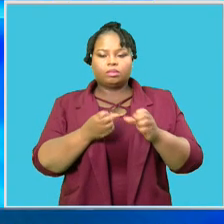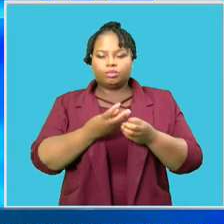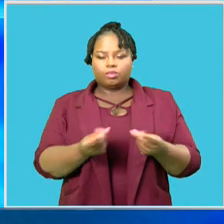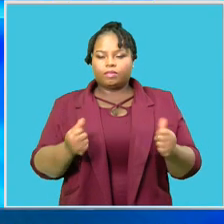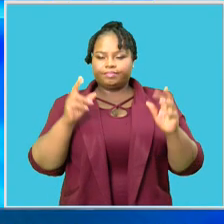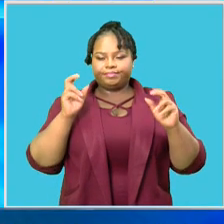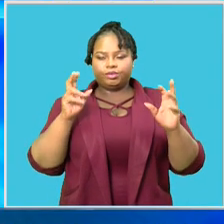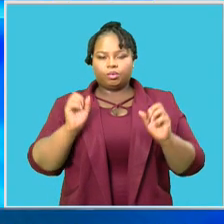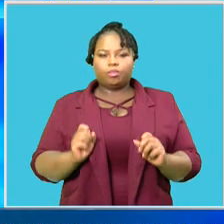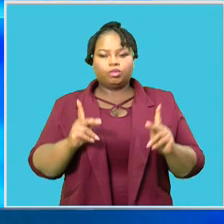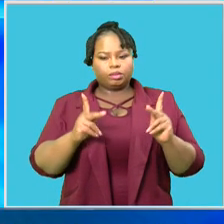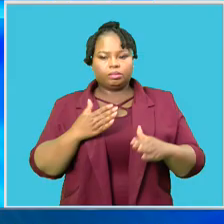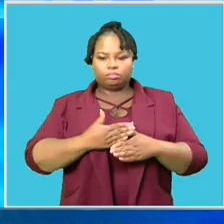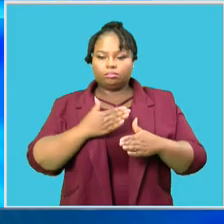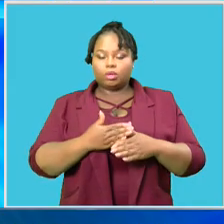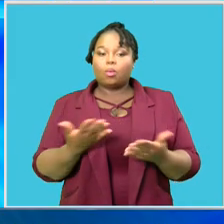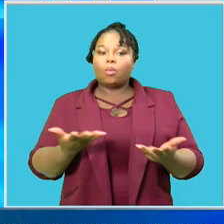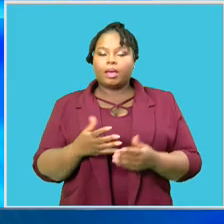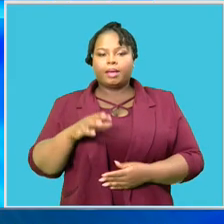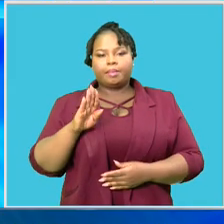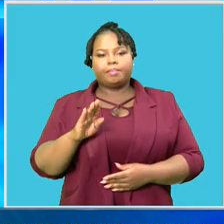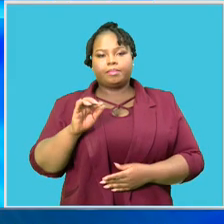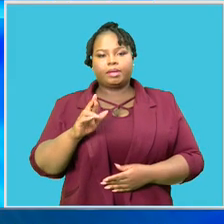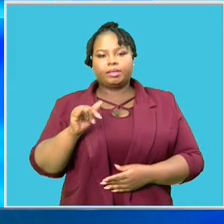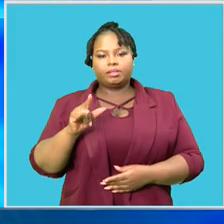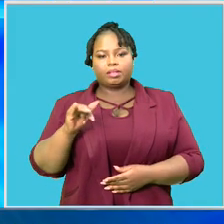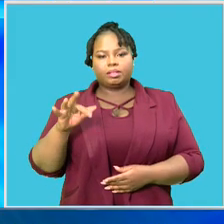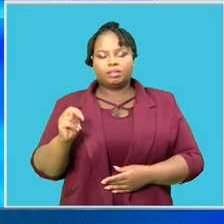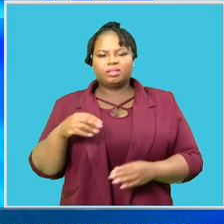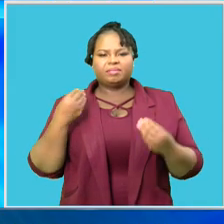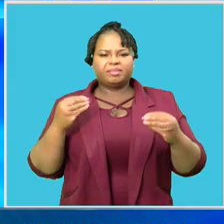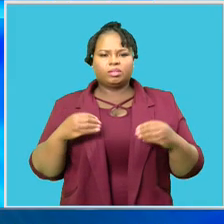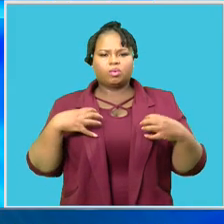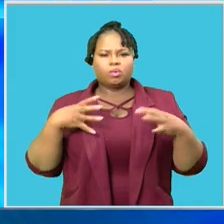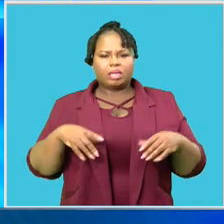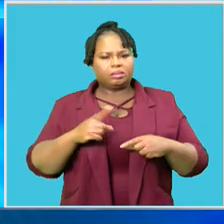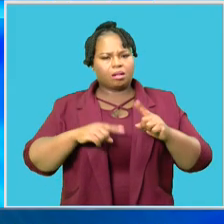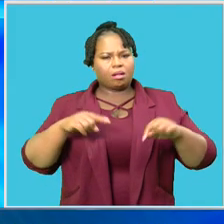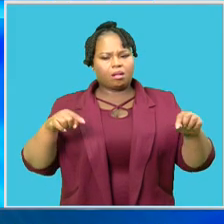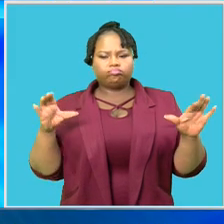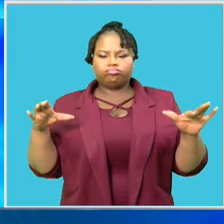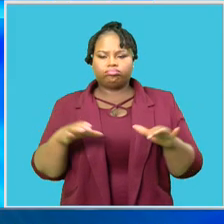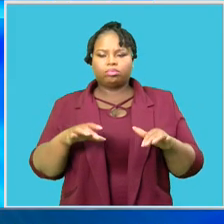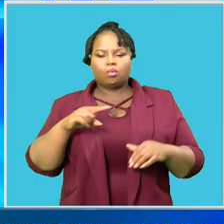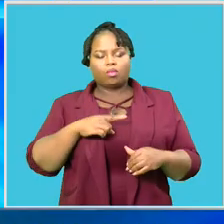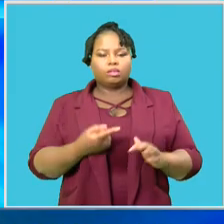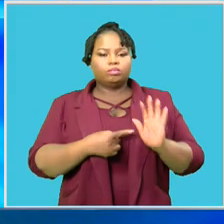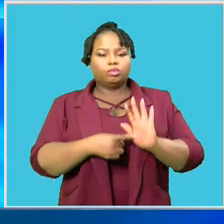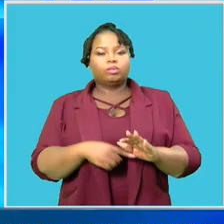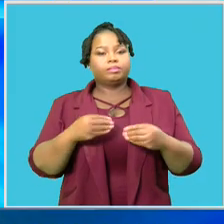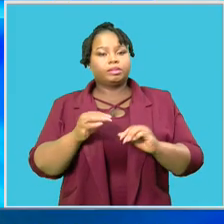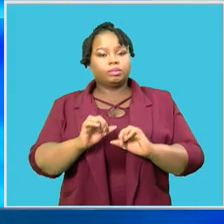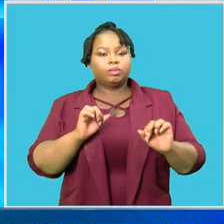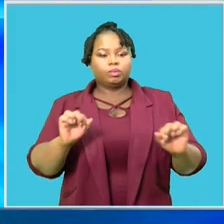nga yungtule uwa matubo msebe enzi di lili e brinston Logu kubo nabani gaziba mapiznisa bashugene bechlanganu uze bakangisa mapiznisa abu